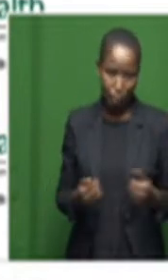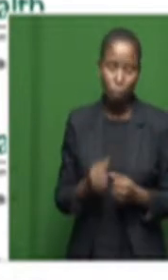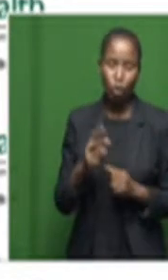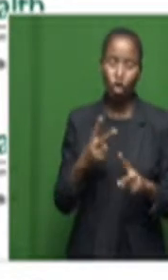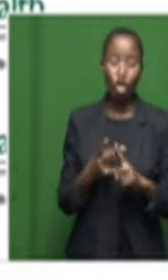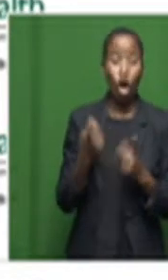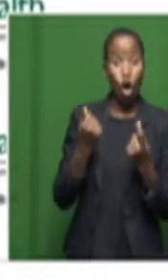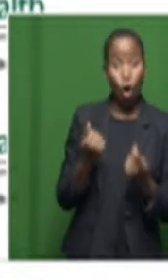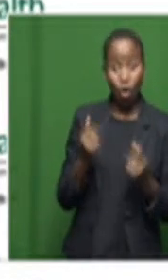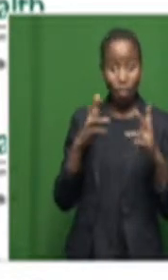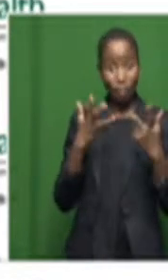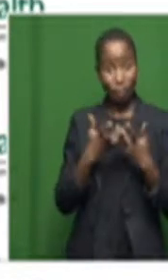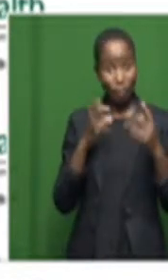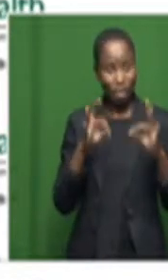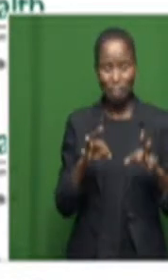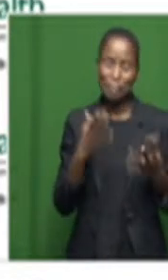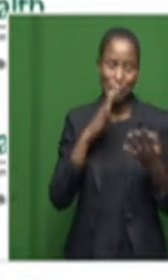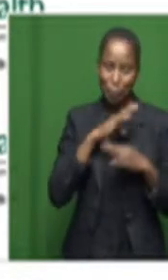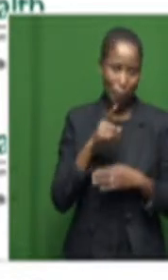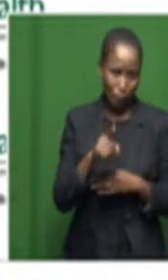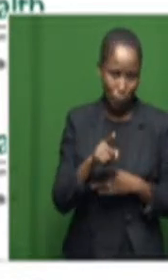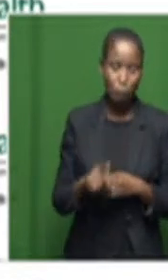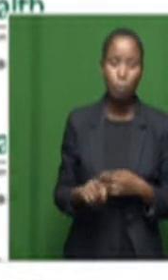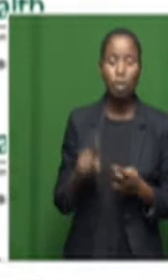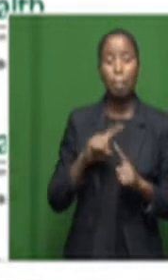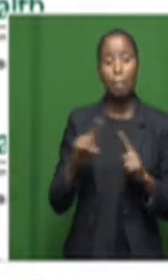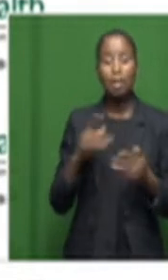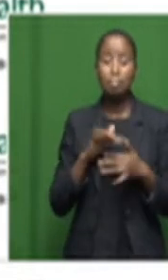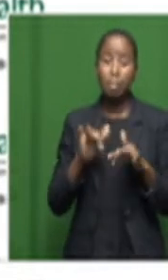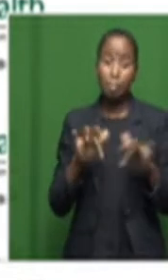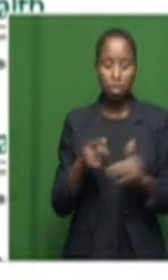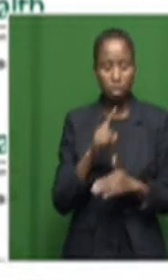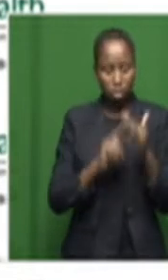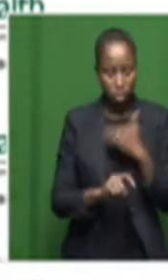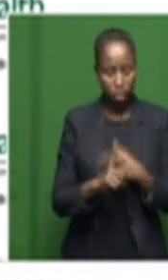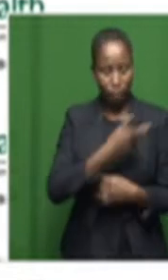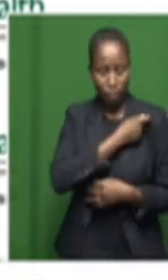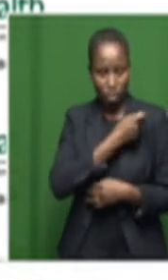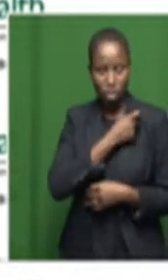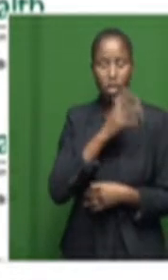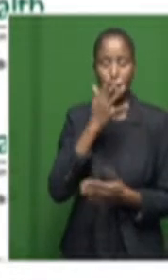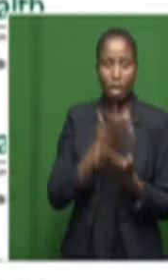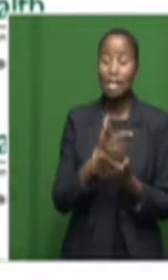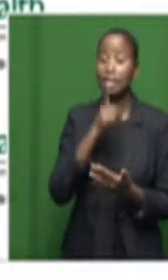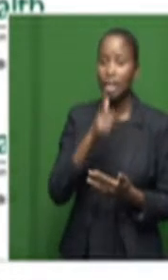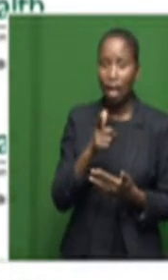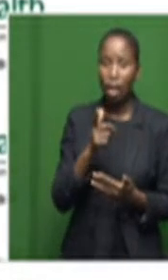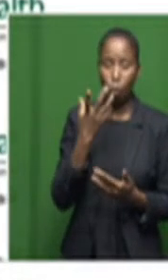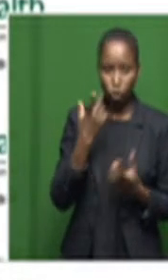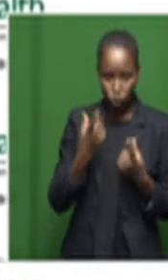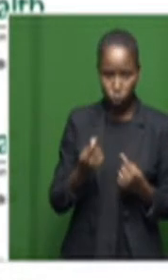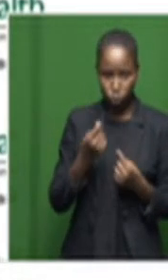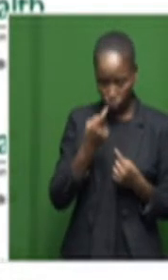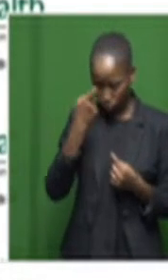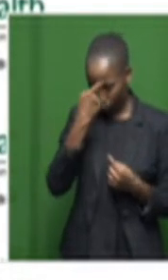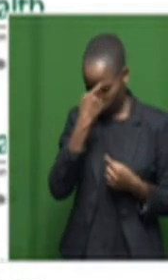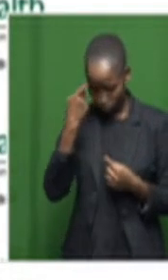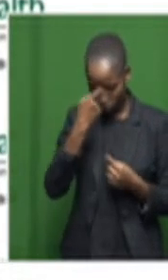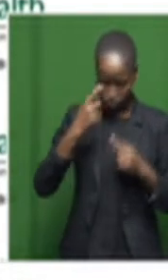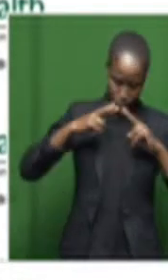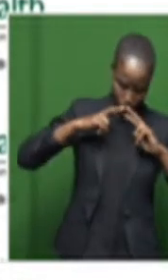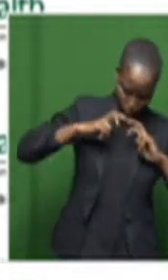effective. But what anybody who's been through vaccination will tell you, there is a thorough screening in terms